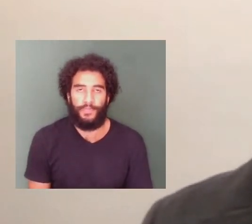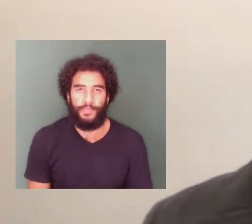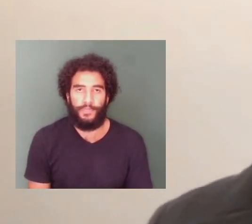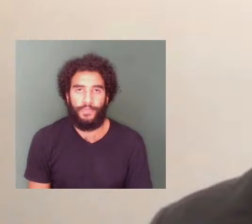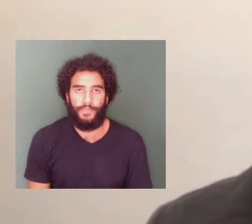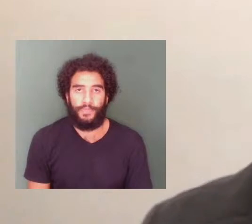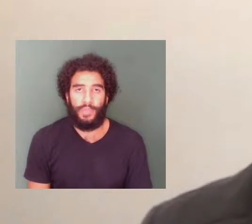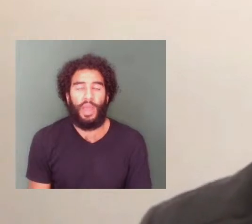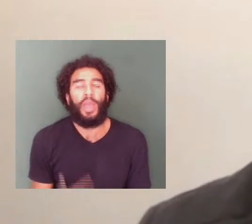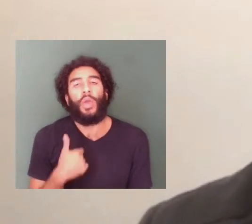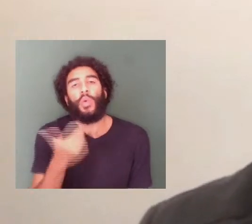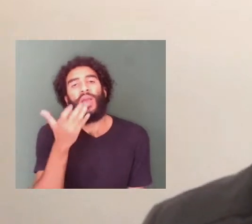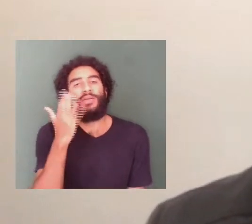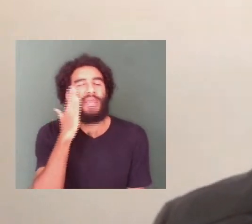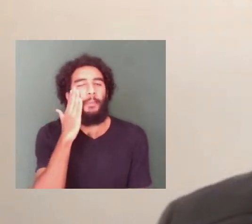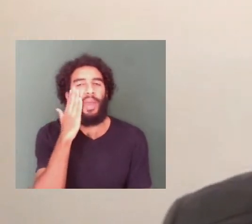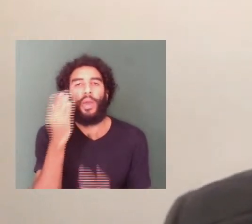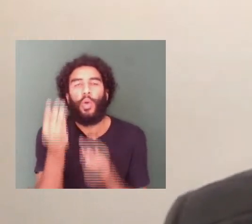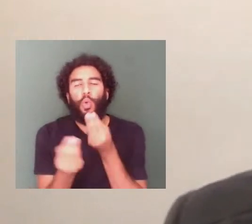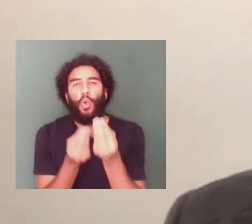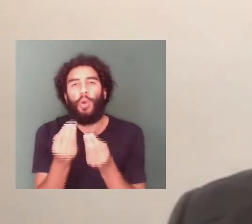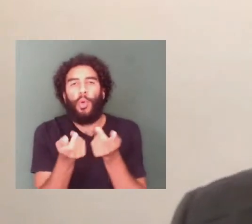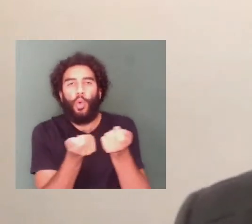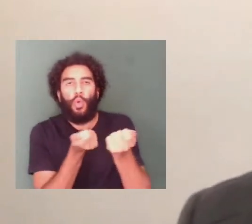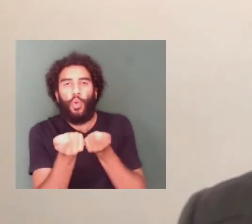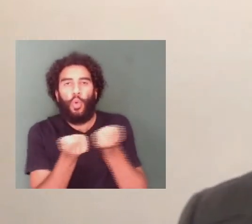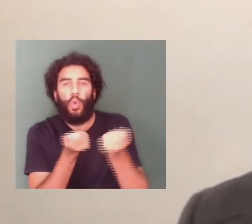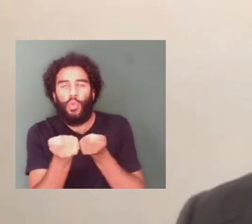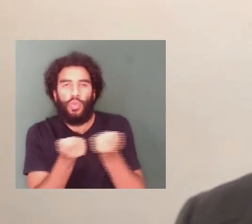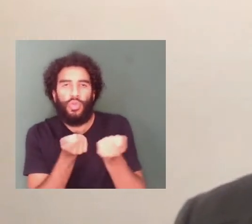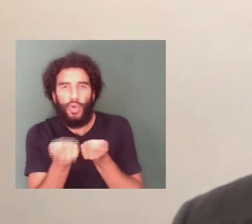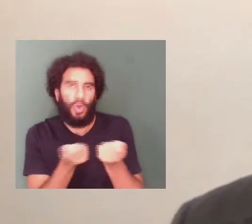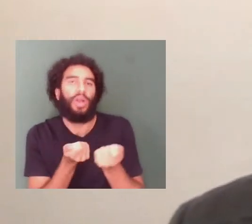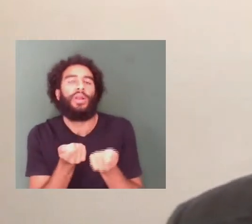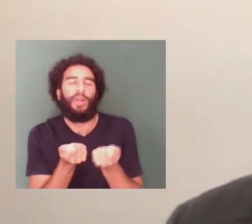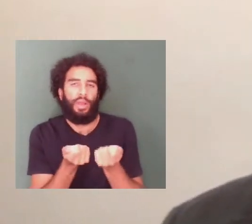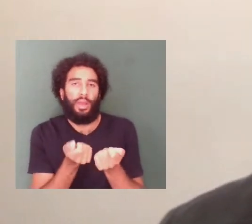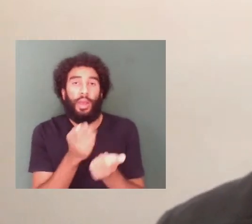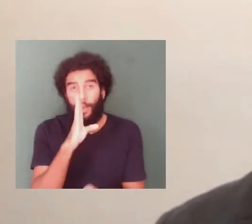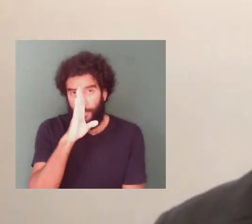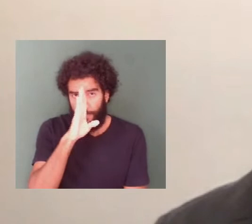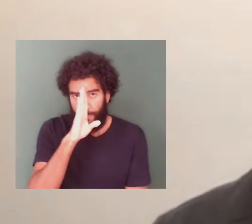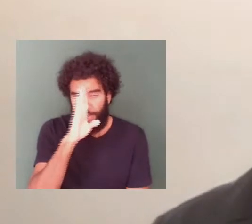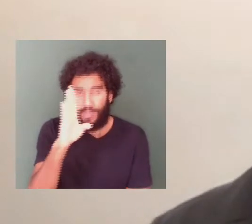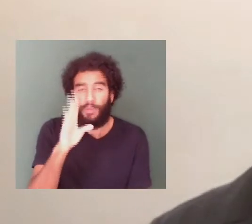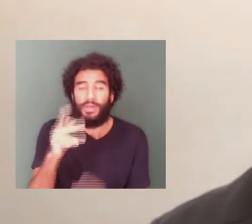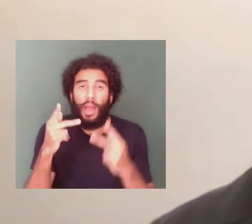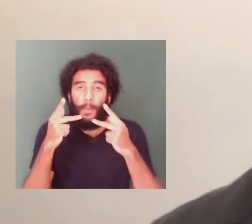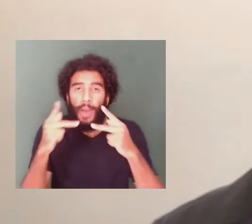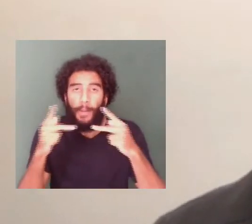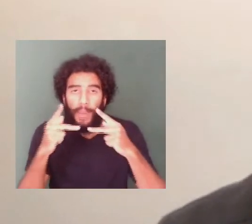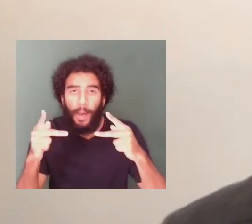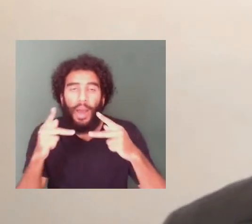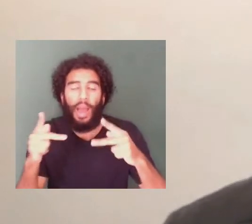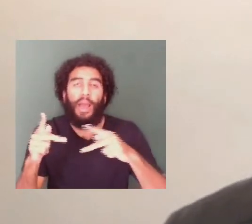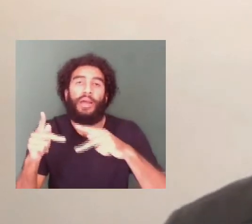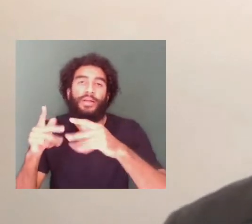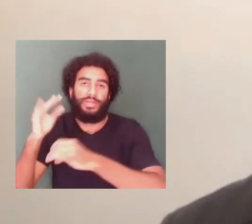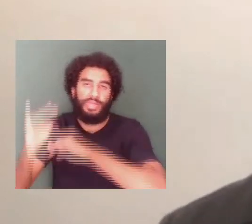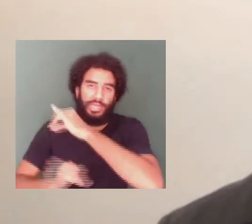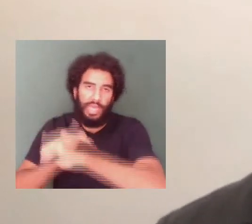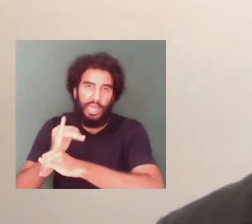And I'd also like to know how has the monitoring of the international